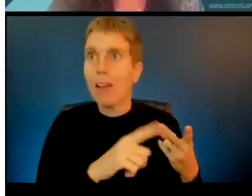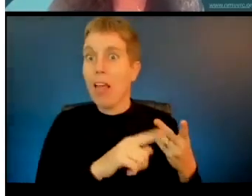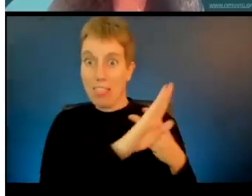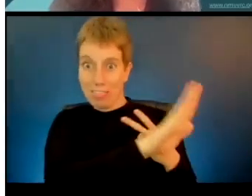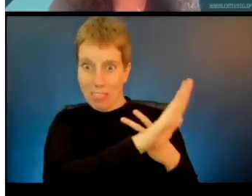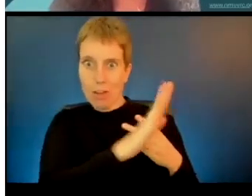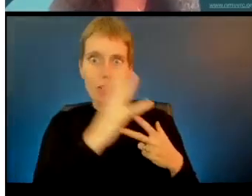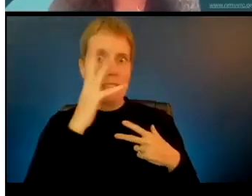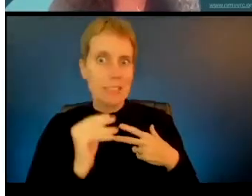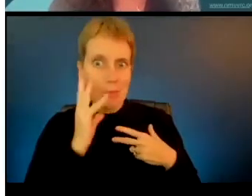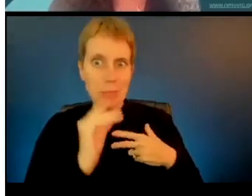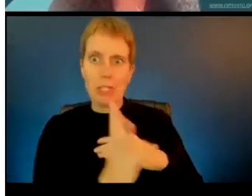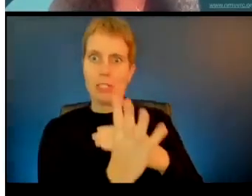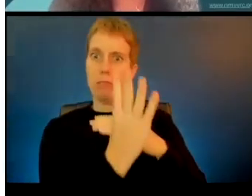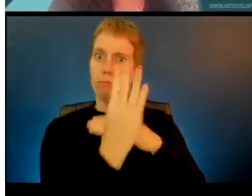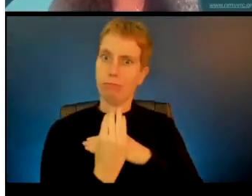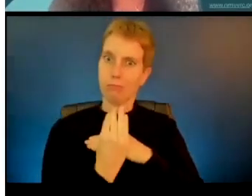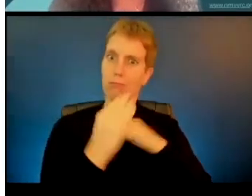historically over generations.